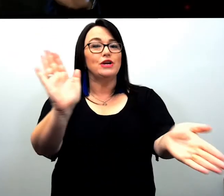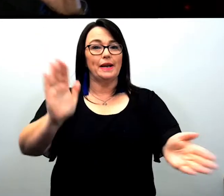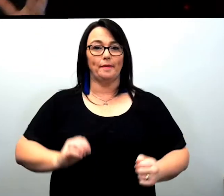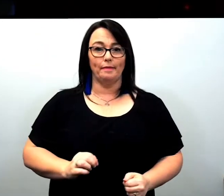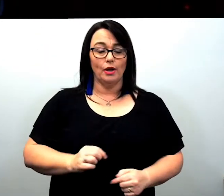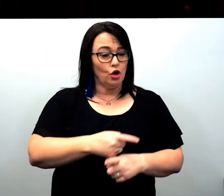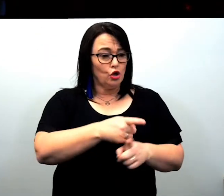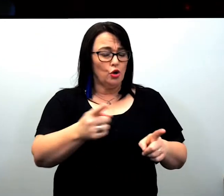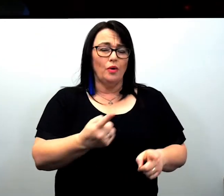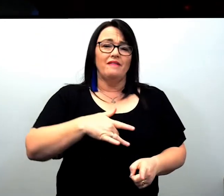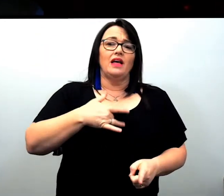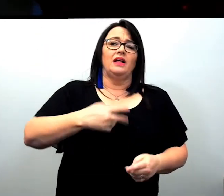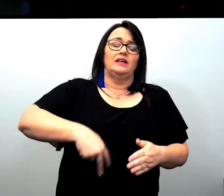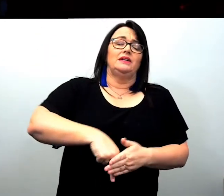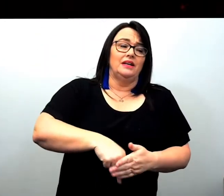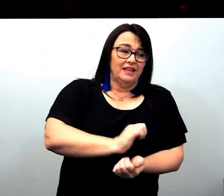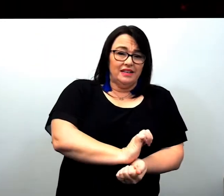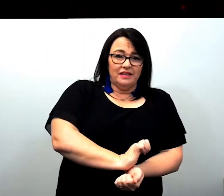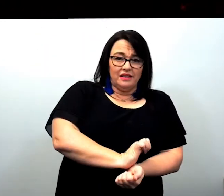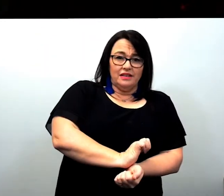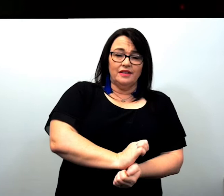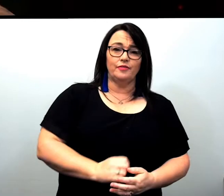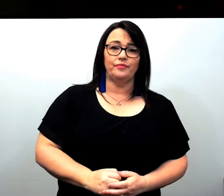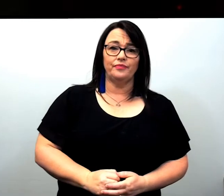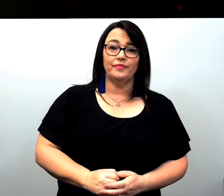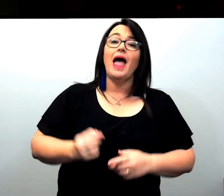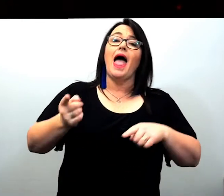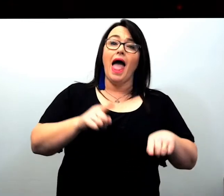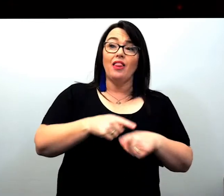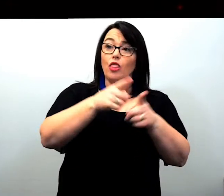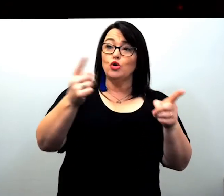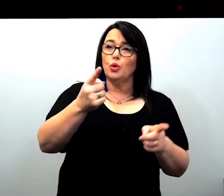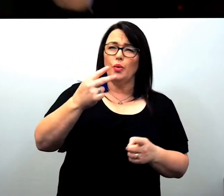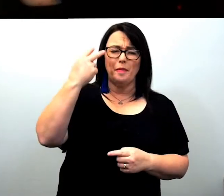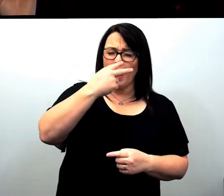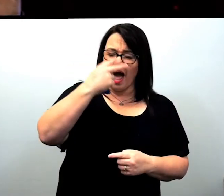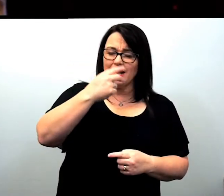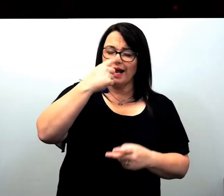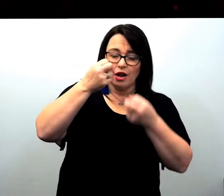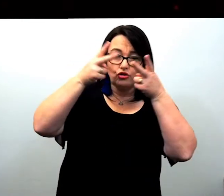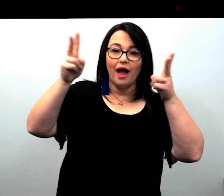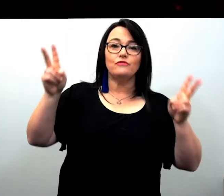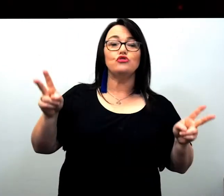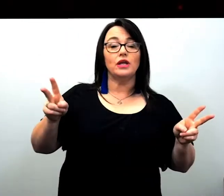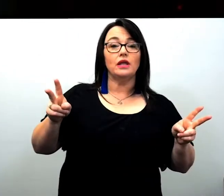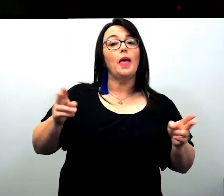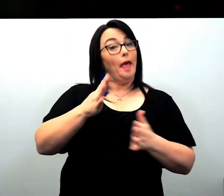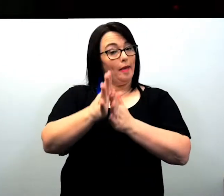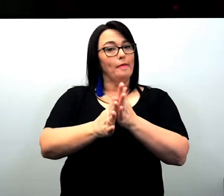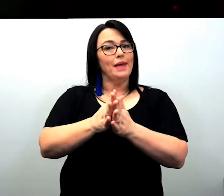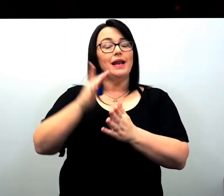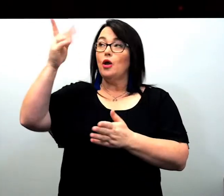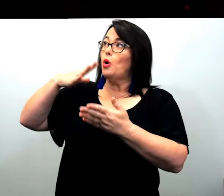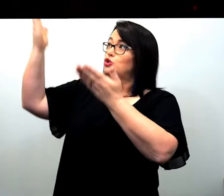people feeling captive right now, and recovery of sight to the blind. In other words, vision wants to come to your life.